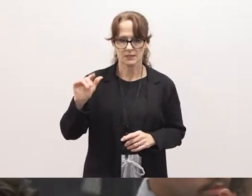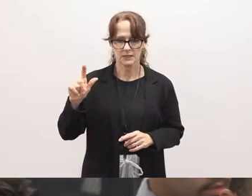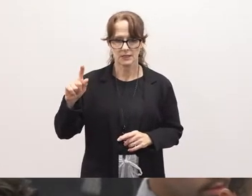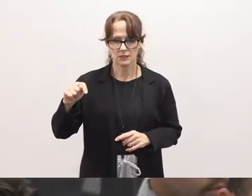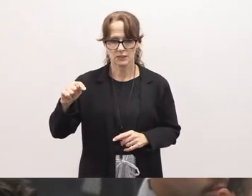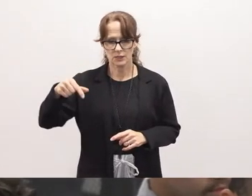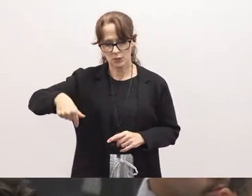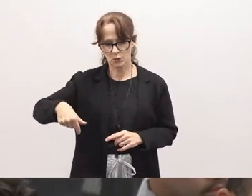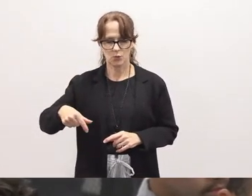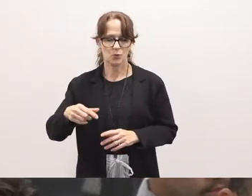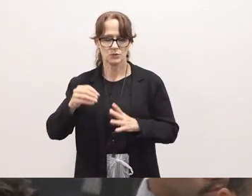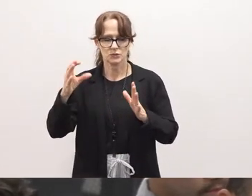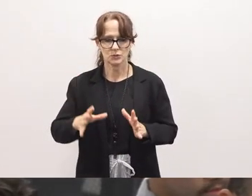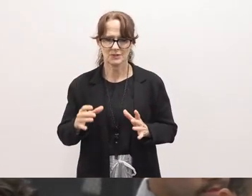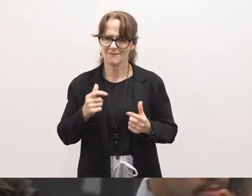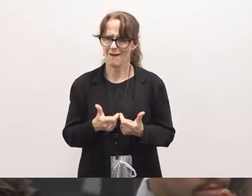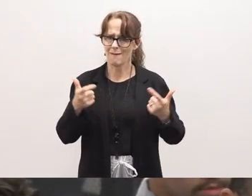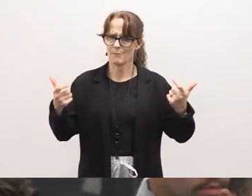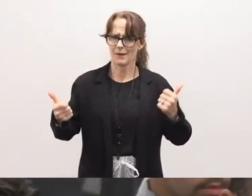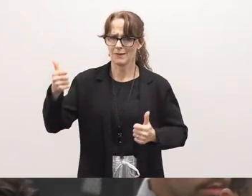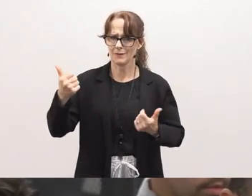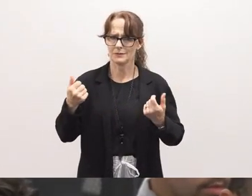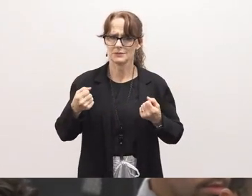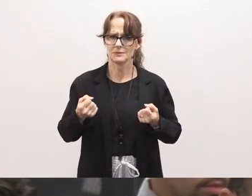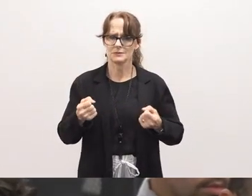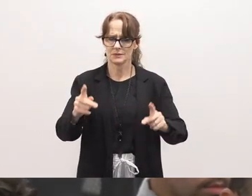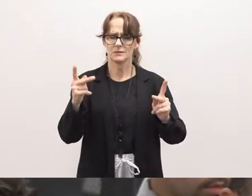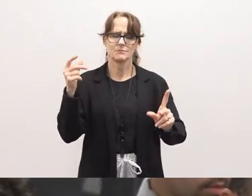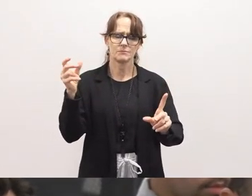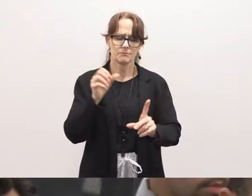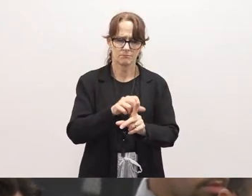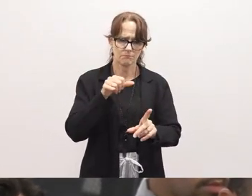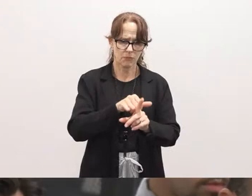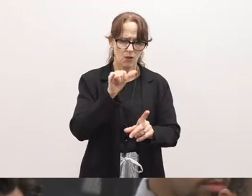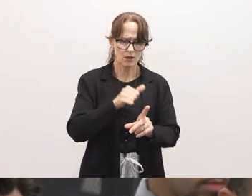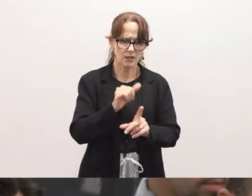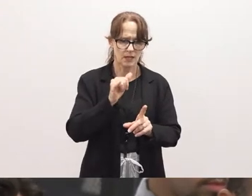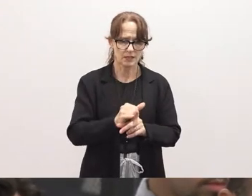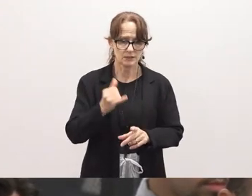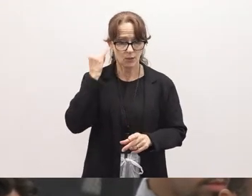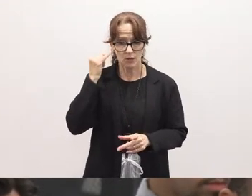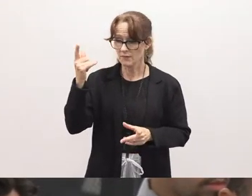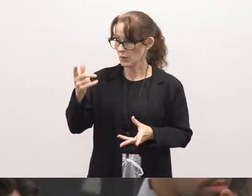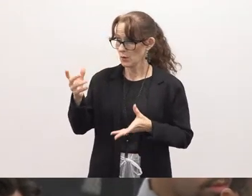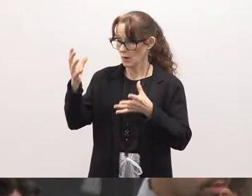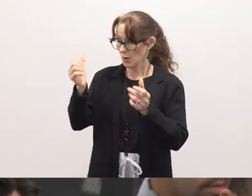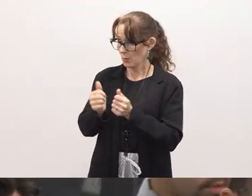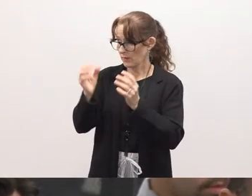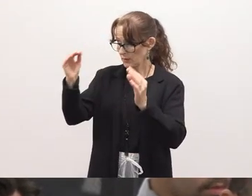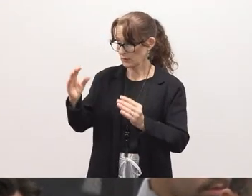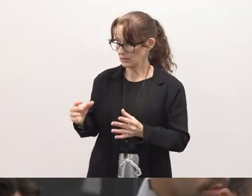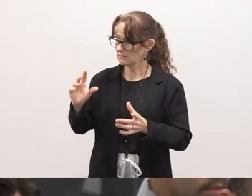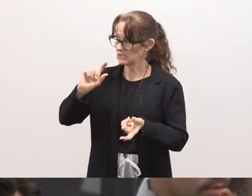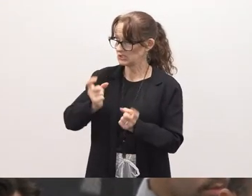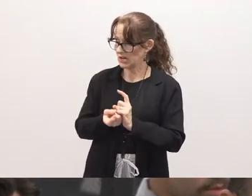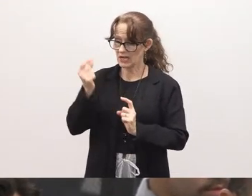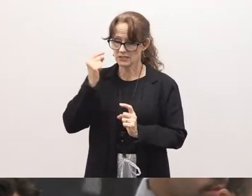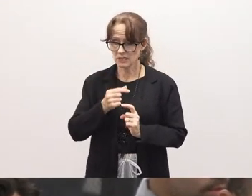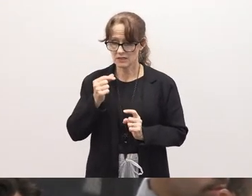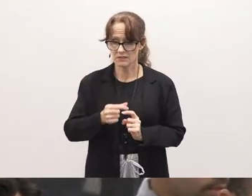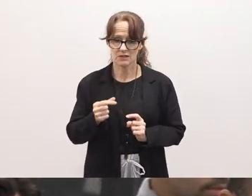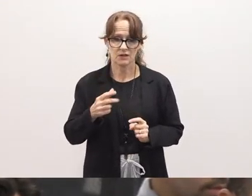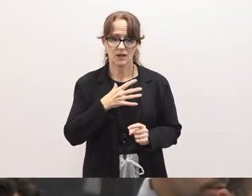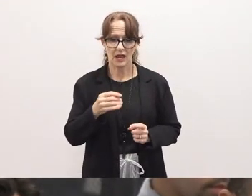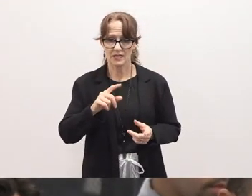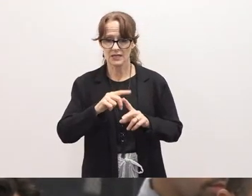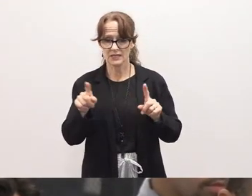bullied. So when your student has been confiding in their teacher and decides that they want to change their gender or start using a different restroom and starts to get